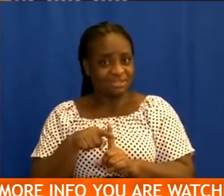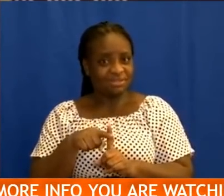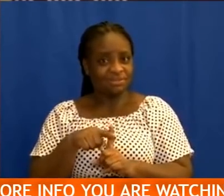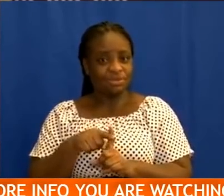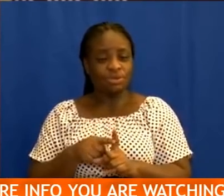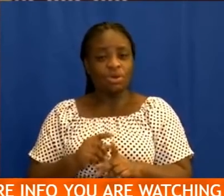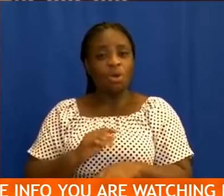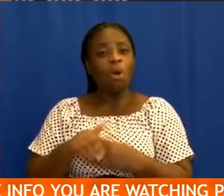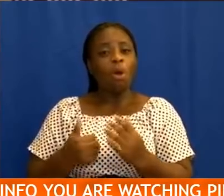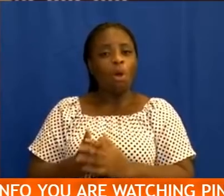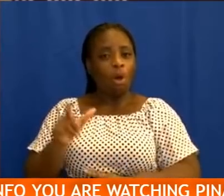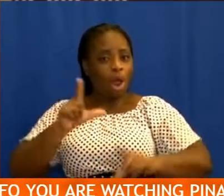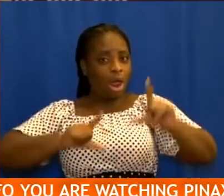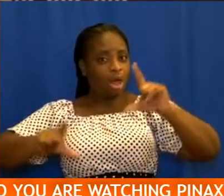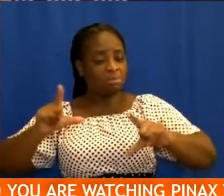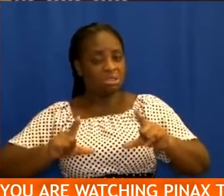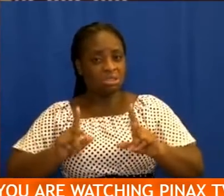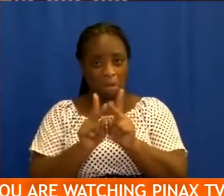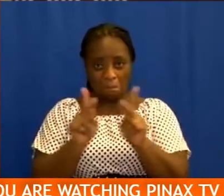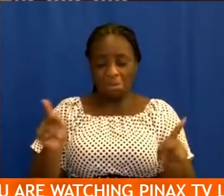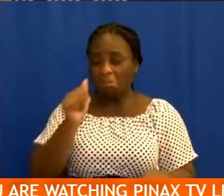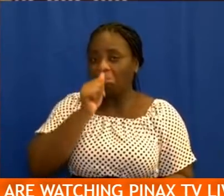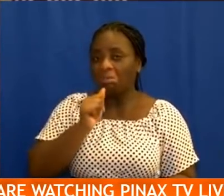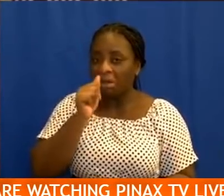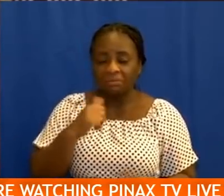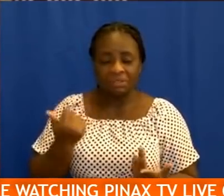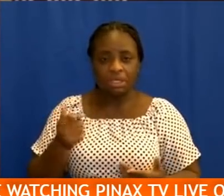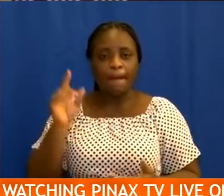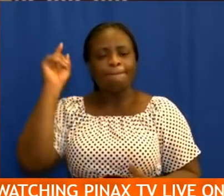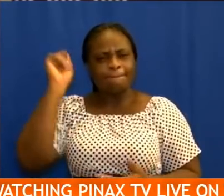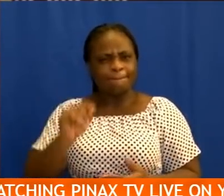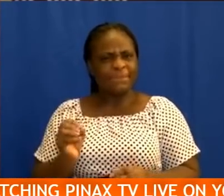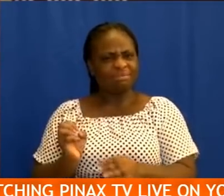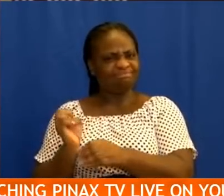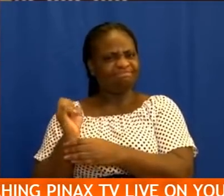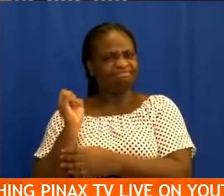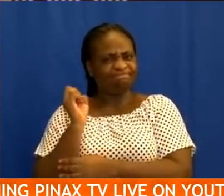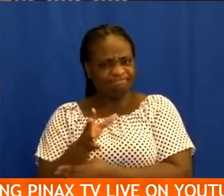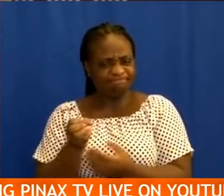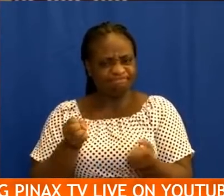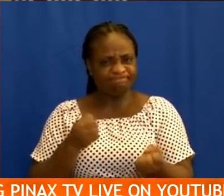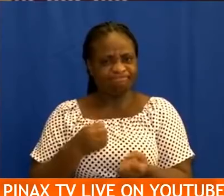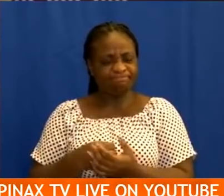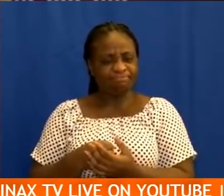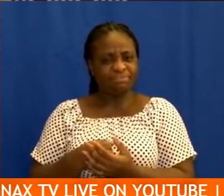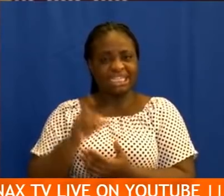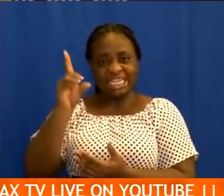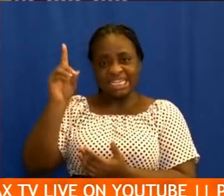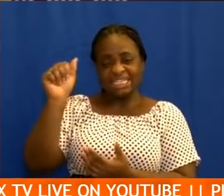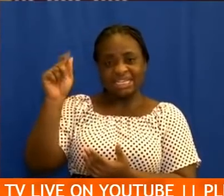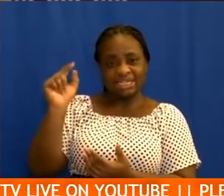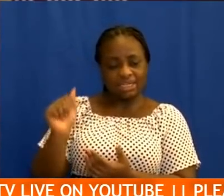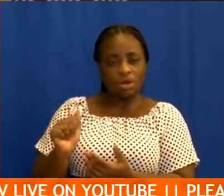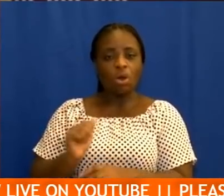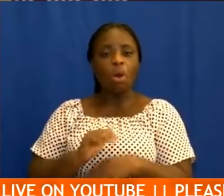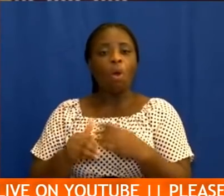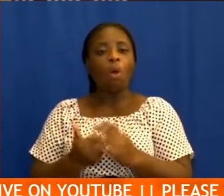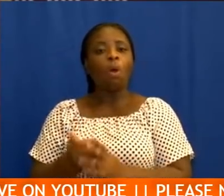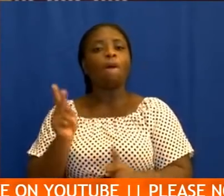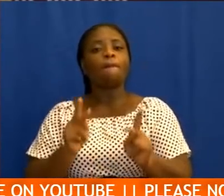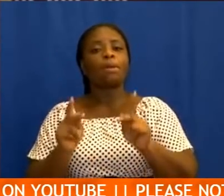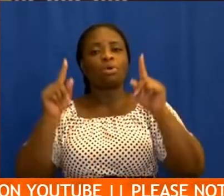All laboratories, public and private, must supply in real time data on all persons